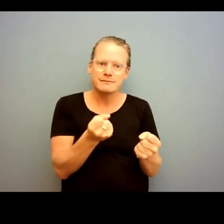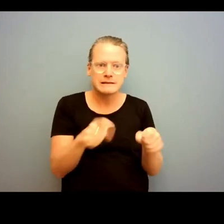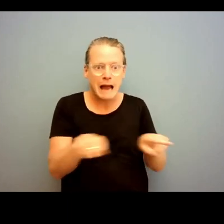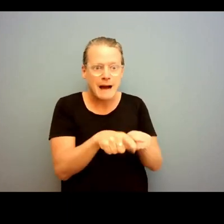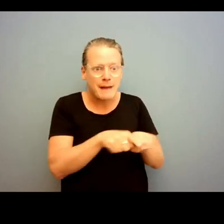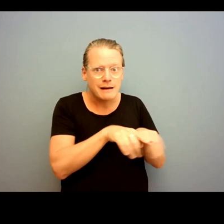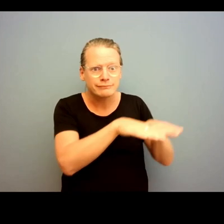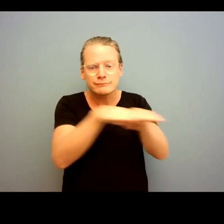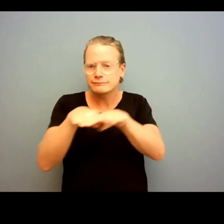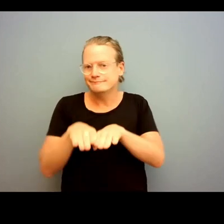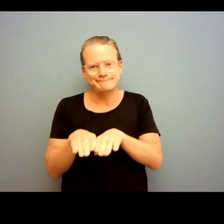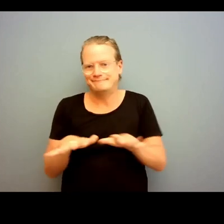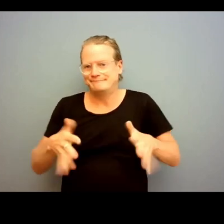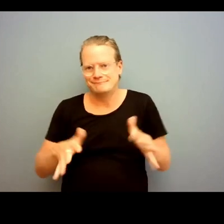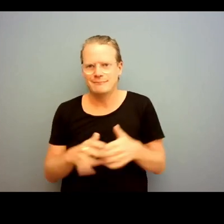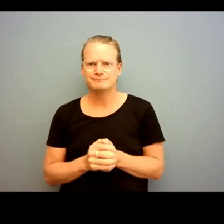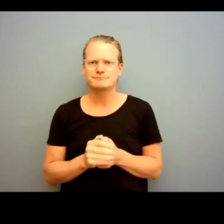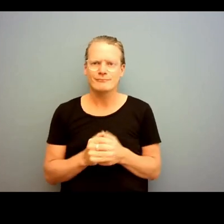in Nordic societies.